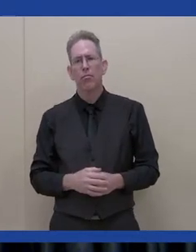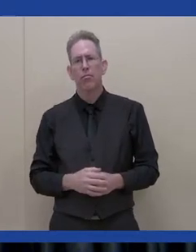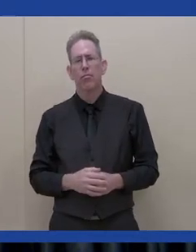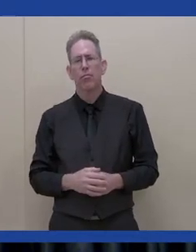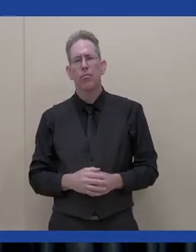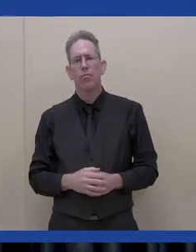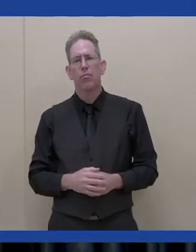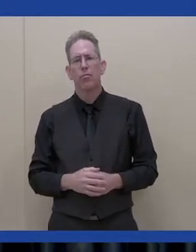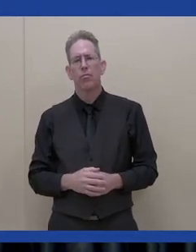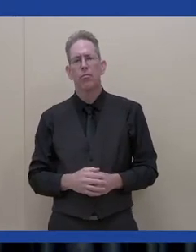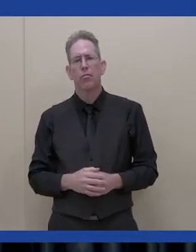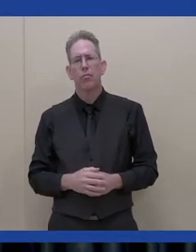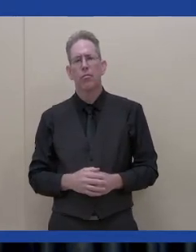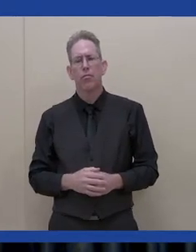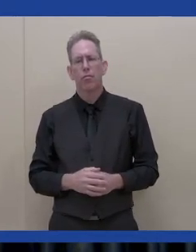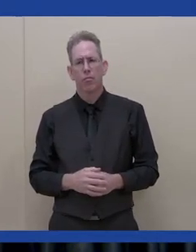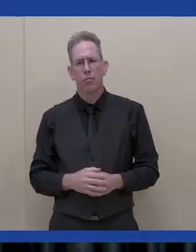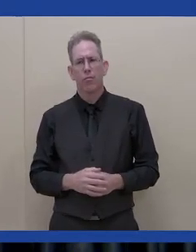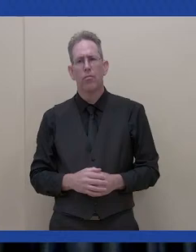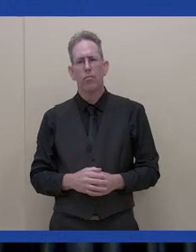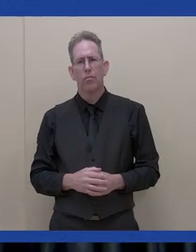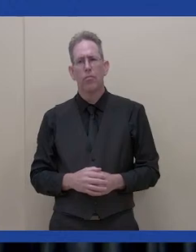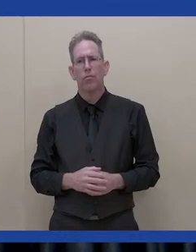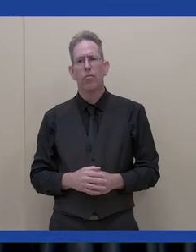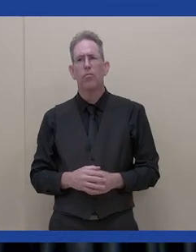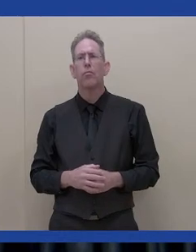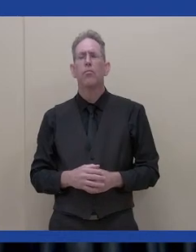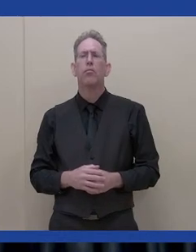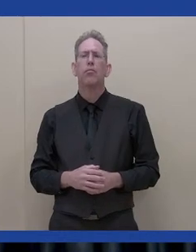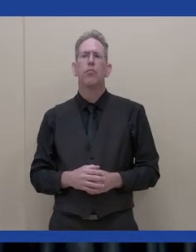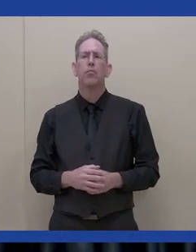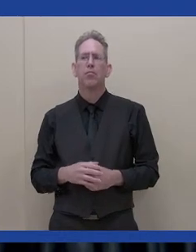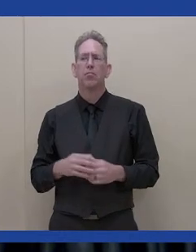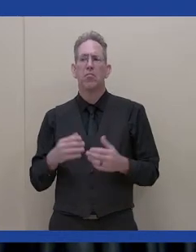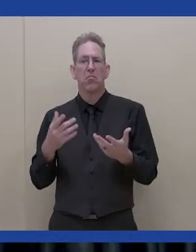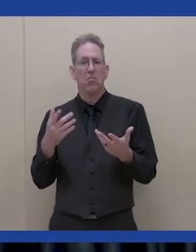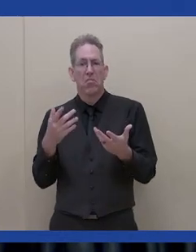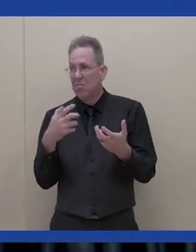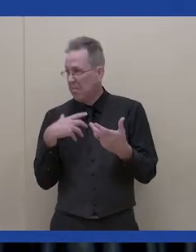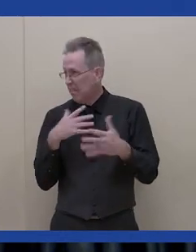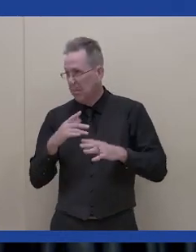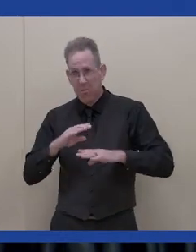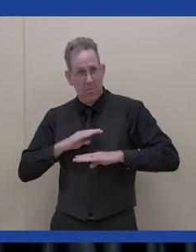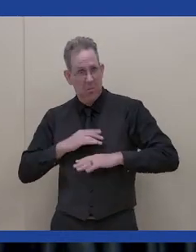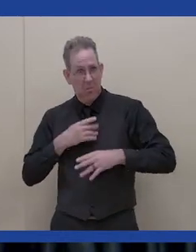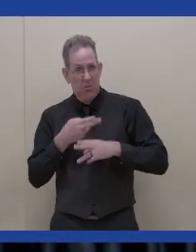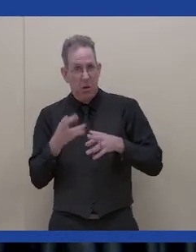city. Mayor Mulvaney, yes. Is that a clap? Yes.